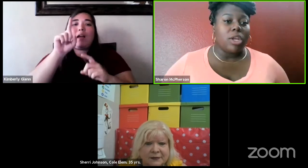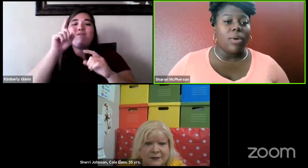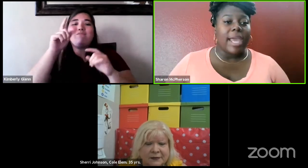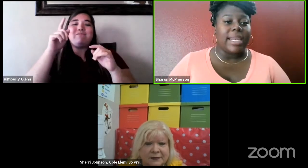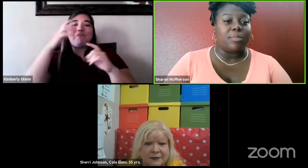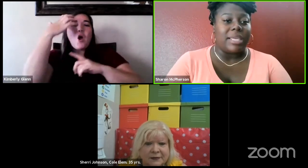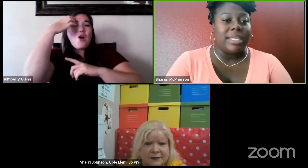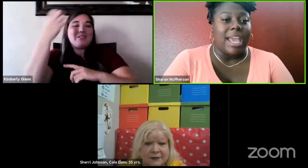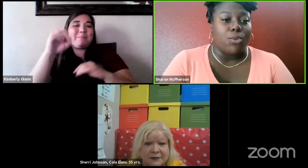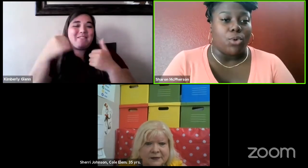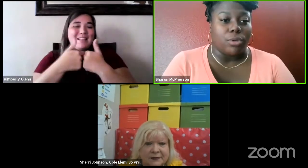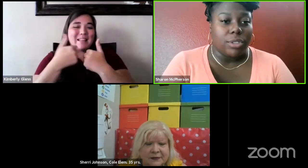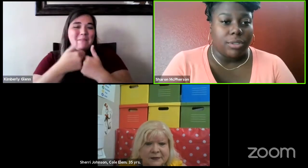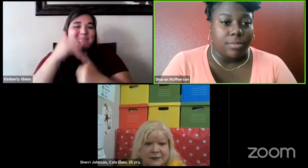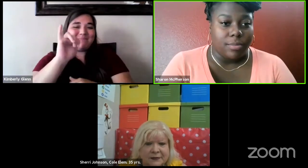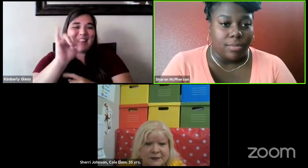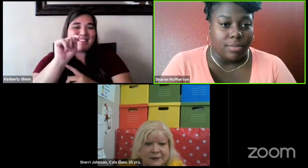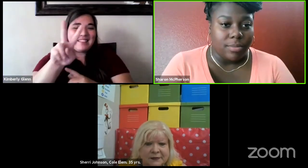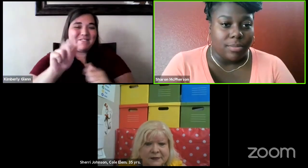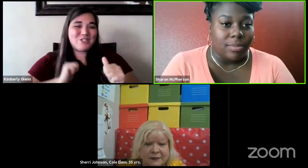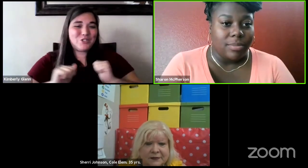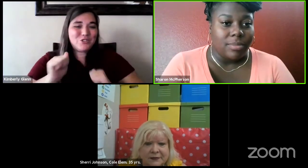So I want to go ahead and explain the game rules.